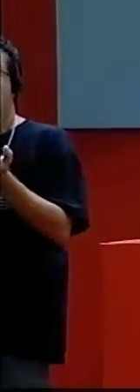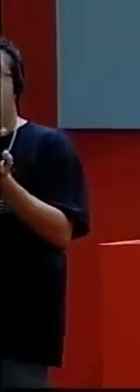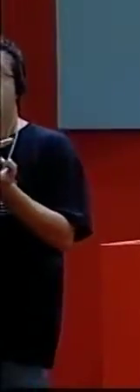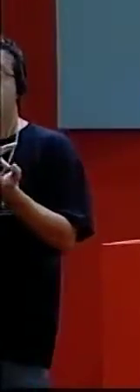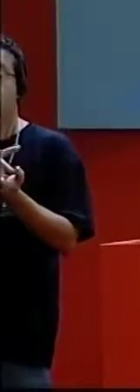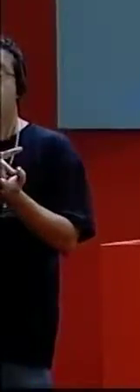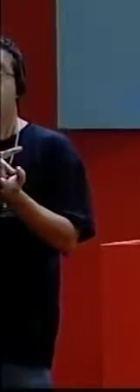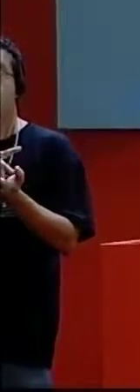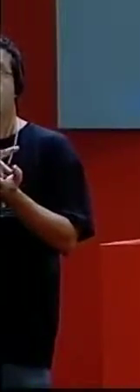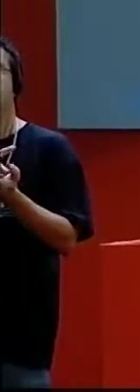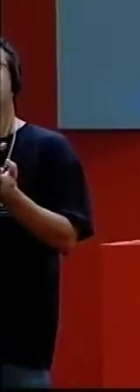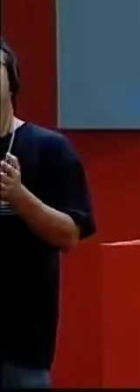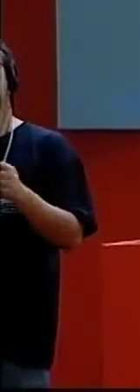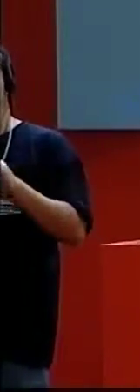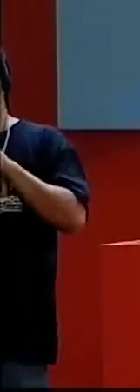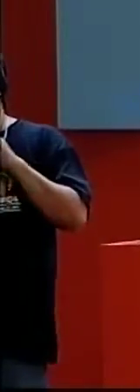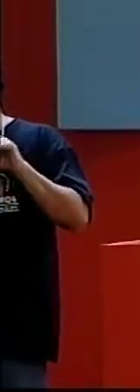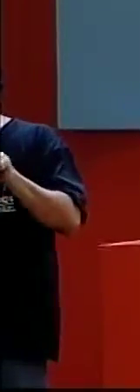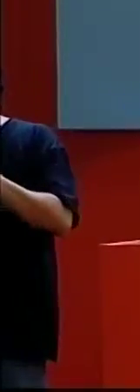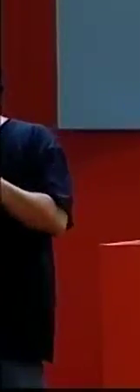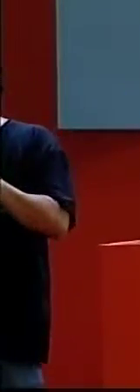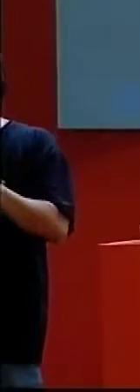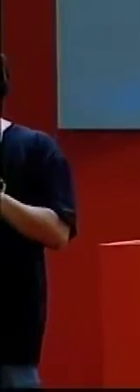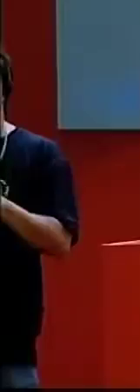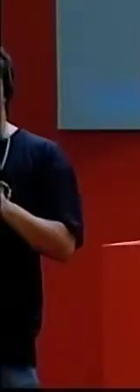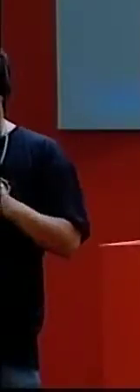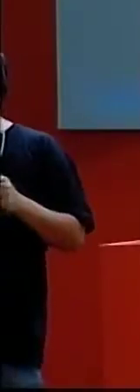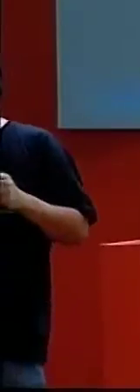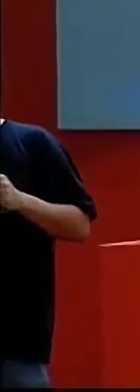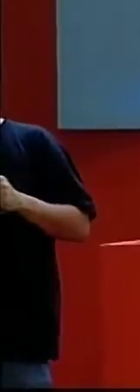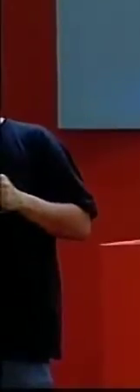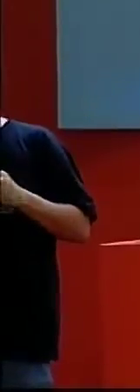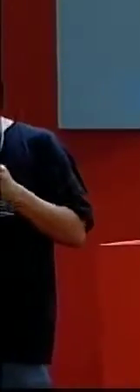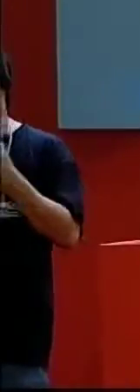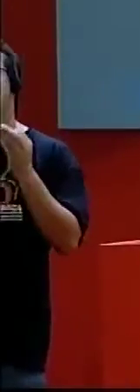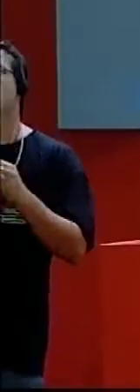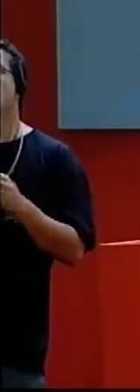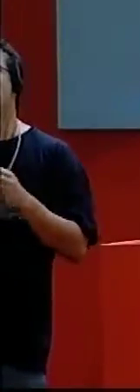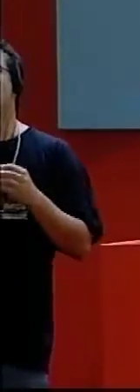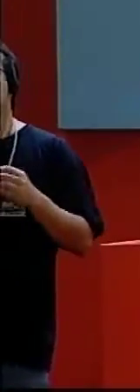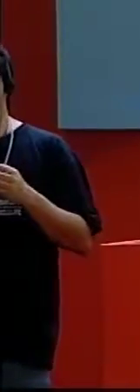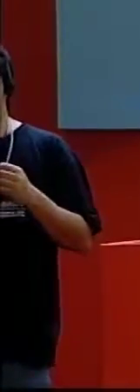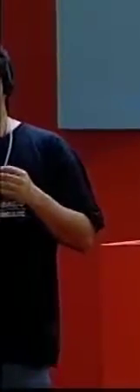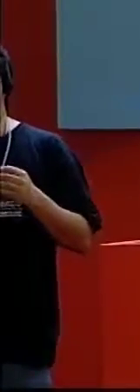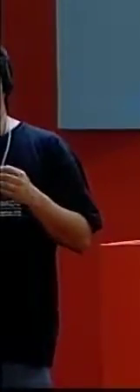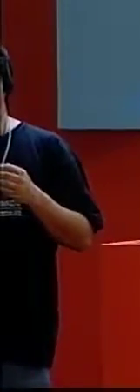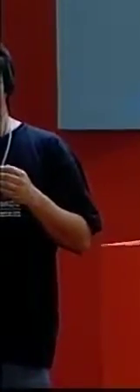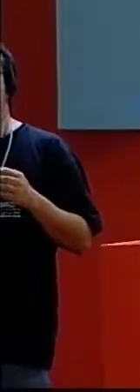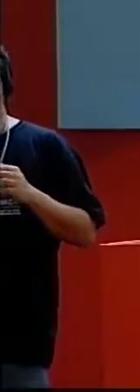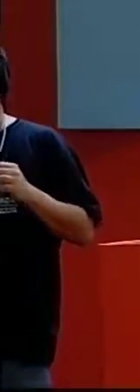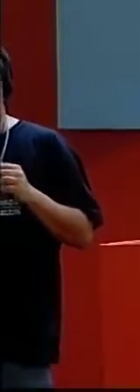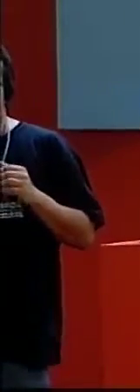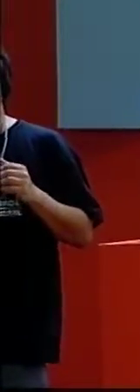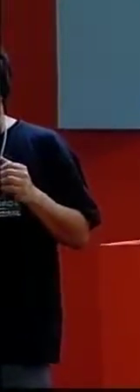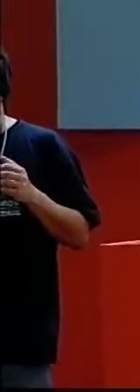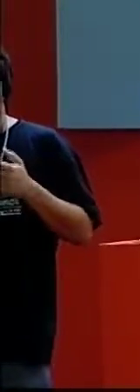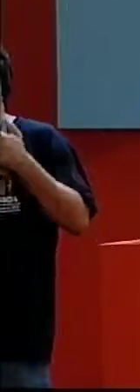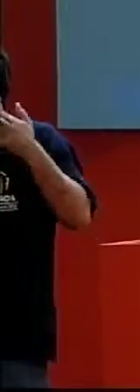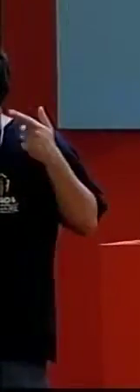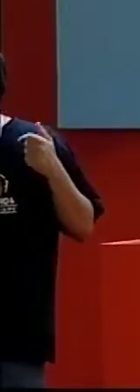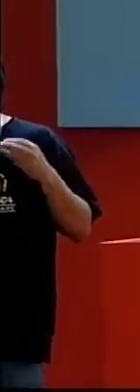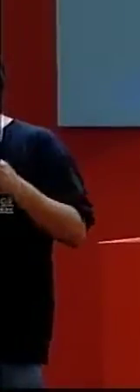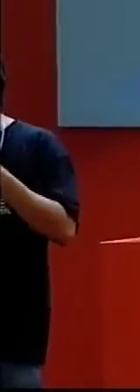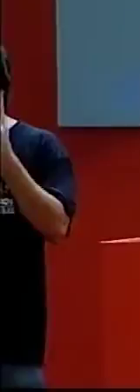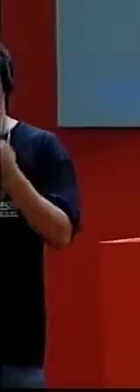and to talk about how we can use those opportunities as well as many other moments to